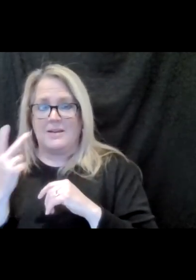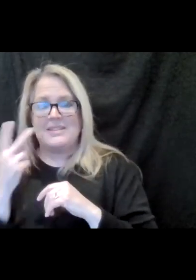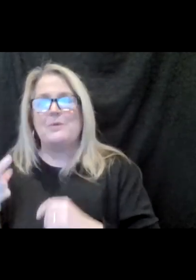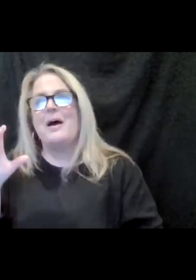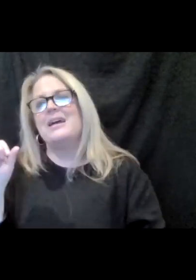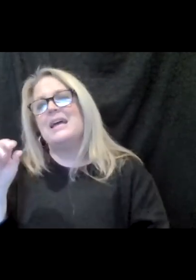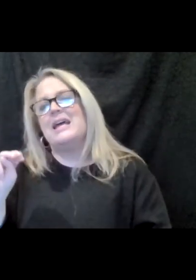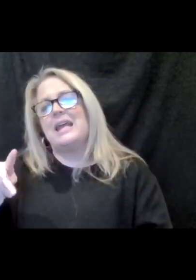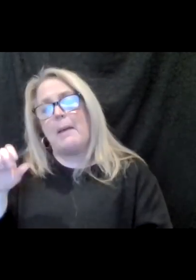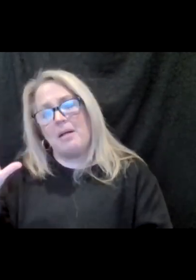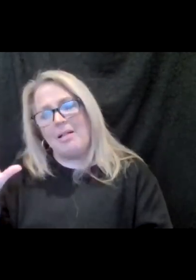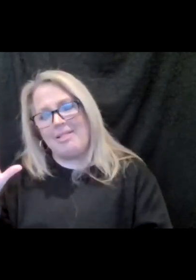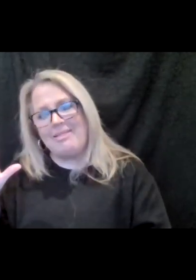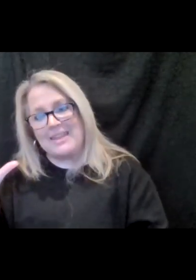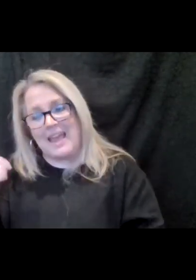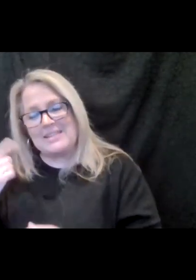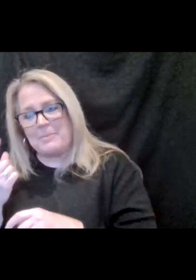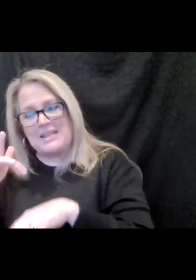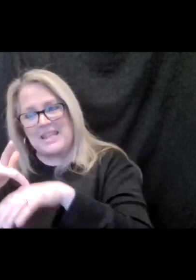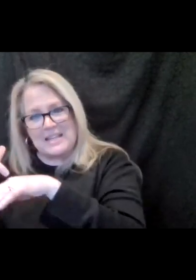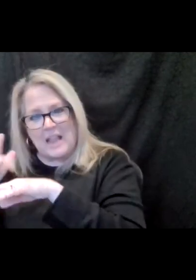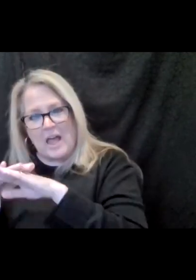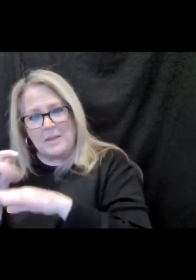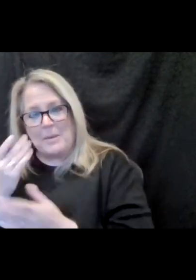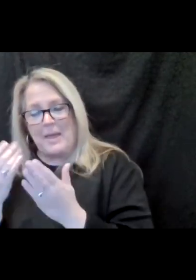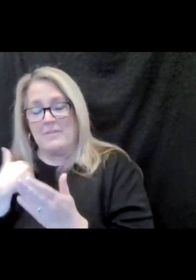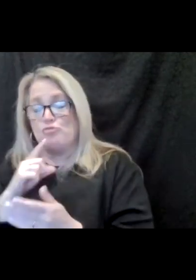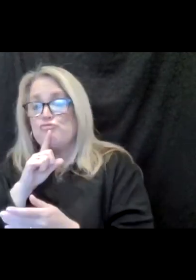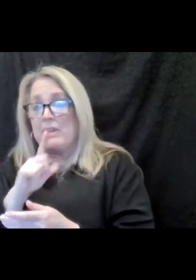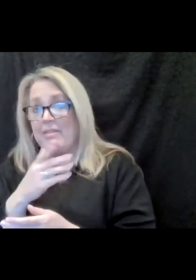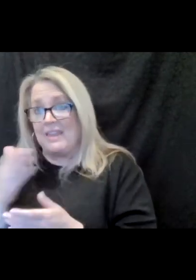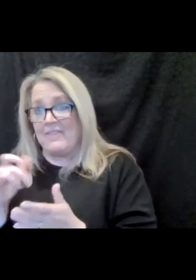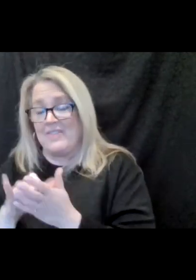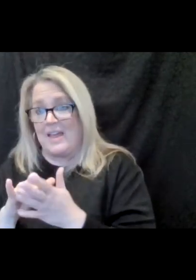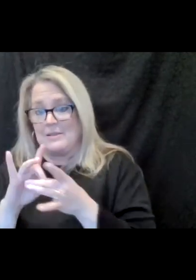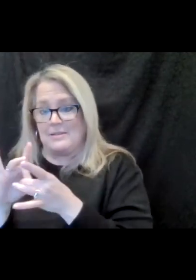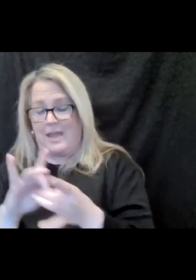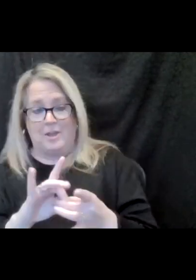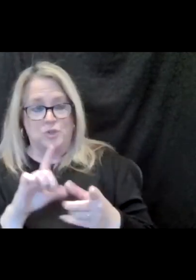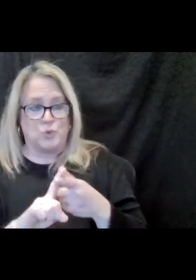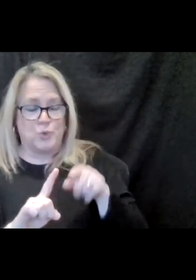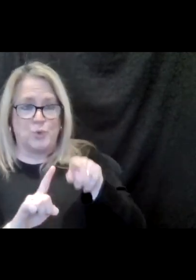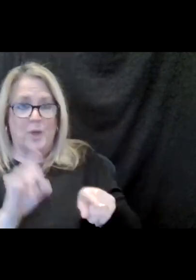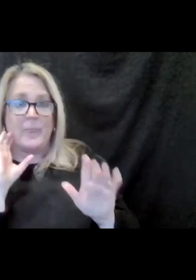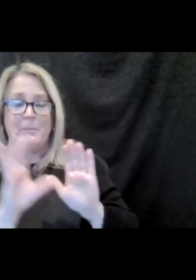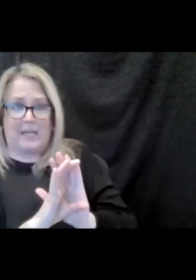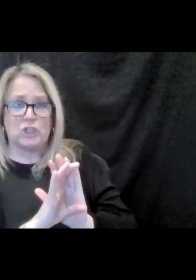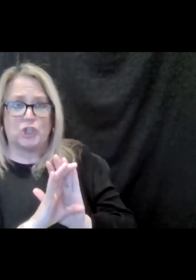He has something tactile on it, maybe having the real object that is associated to the